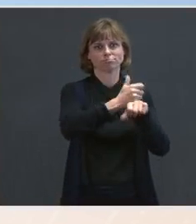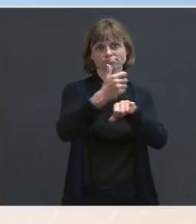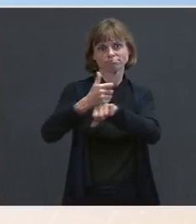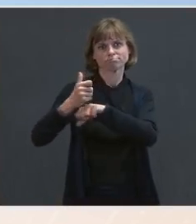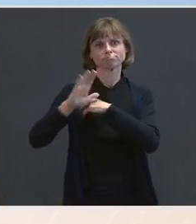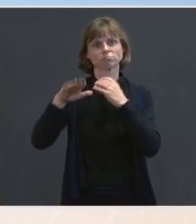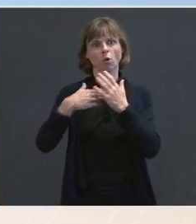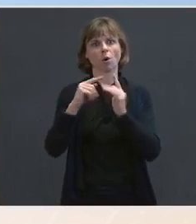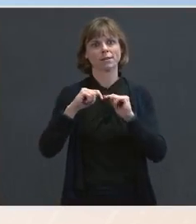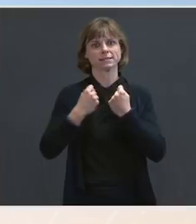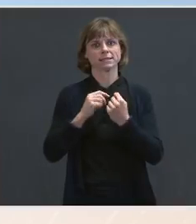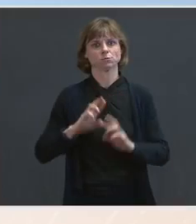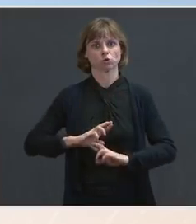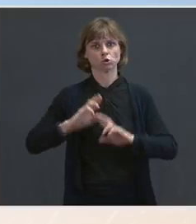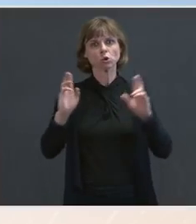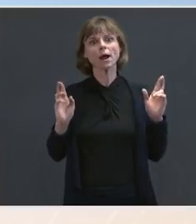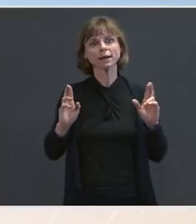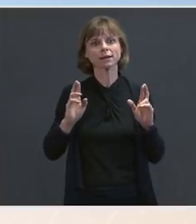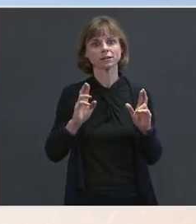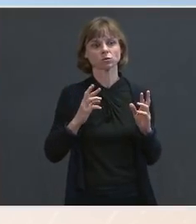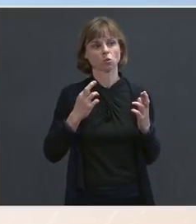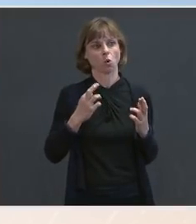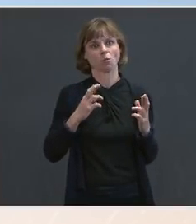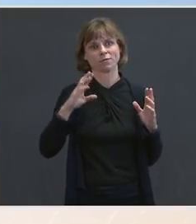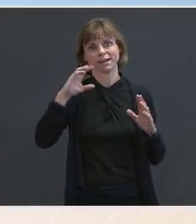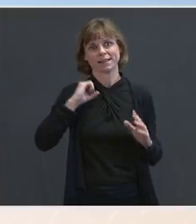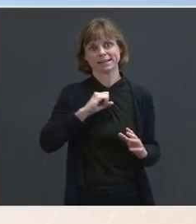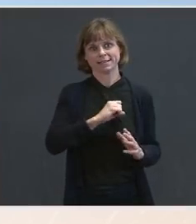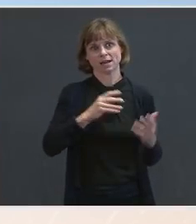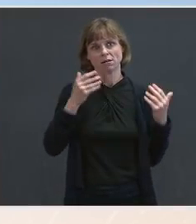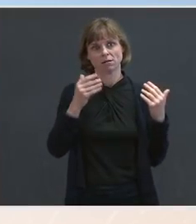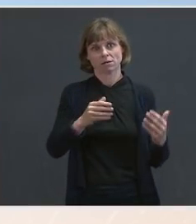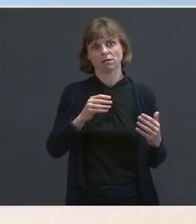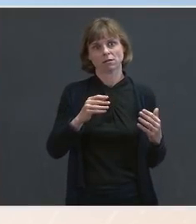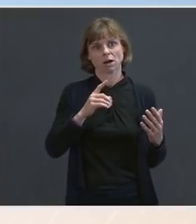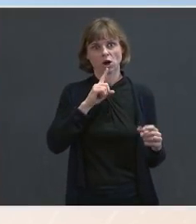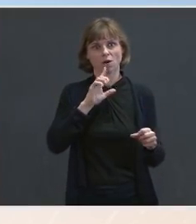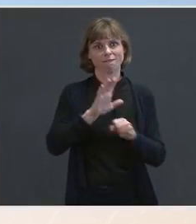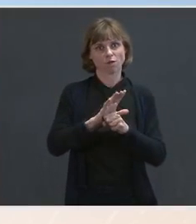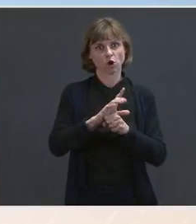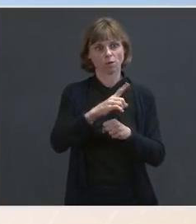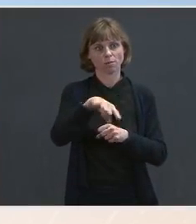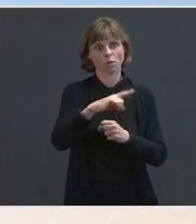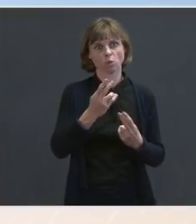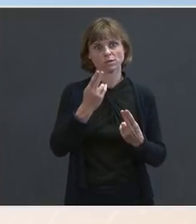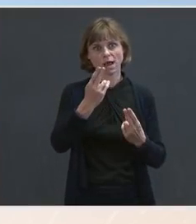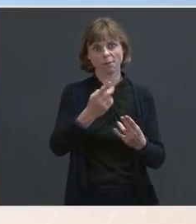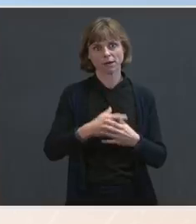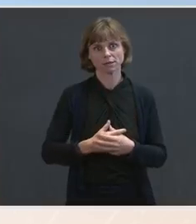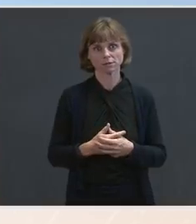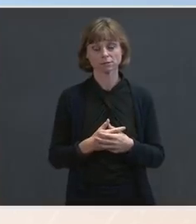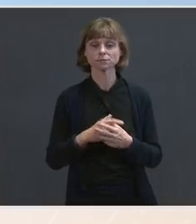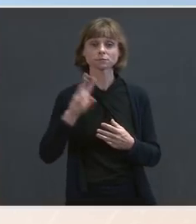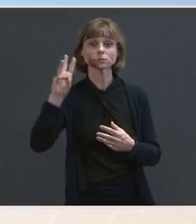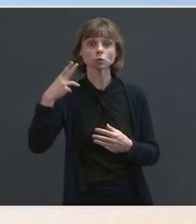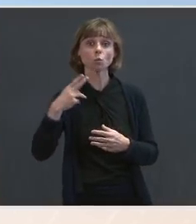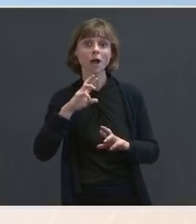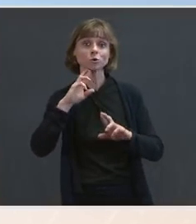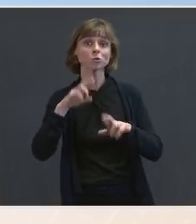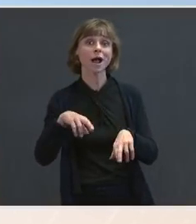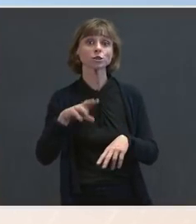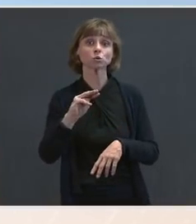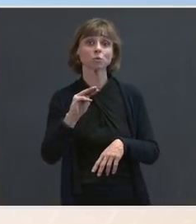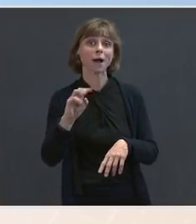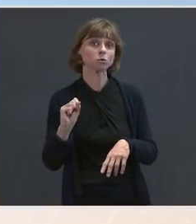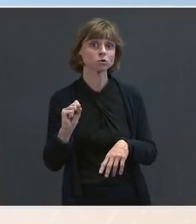moves forward to confirm the remainder of his nominees. And then if I could also, any White House reaction to Microsoft